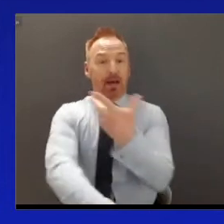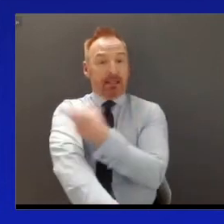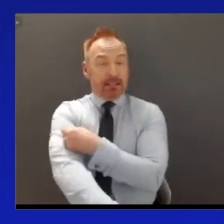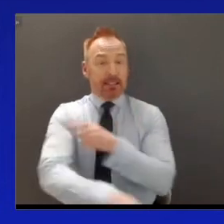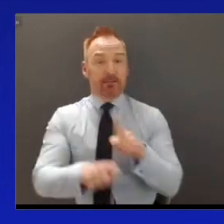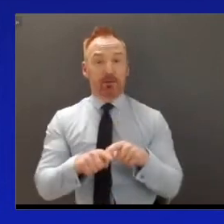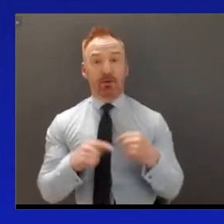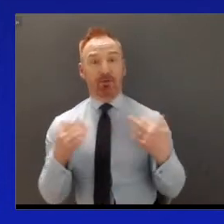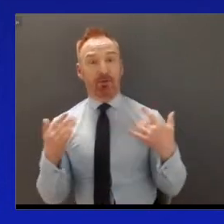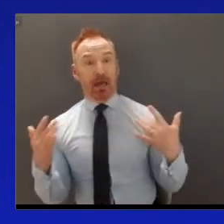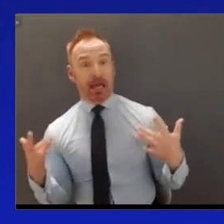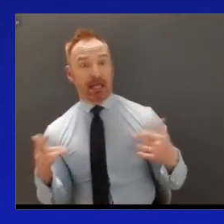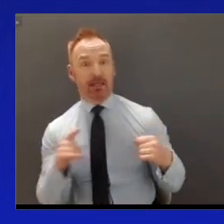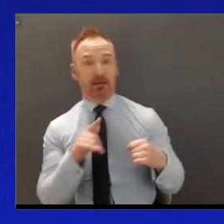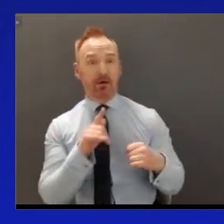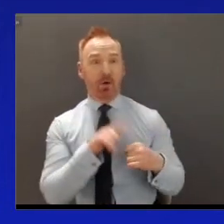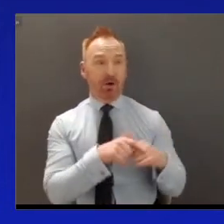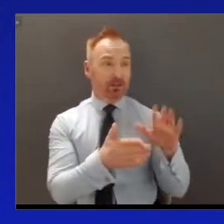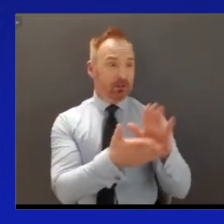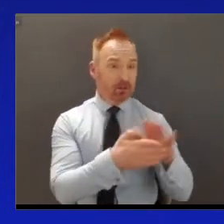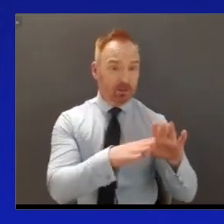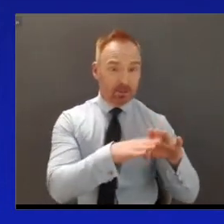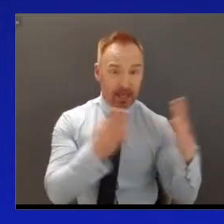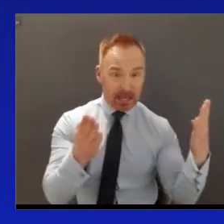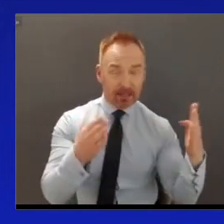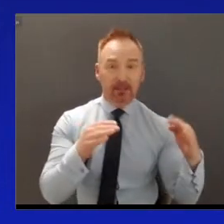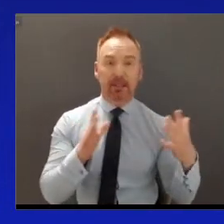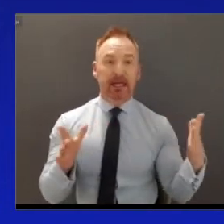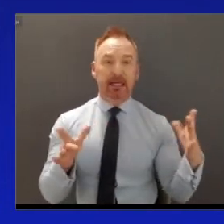and the plans to open schools.